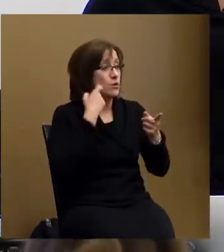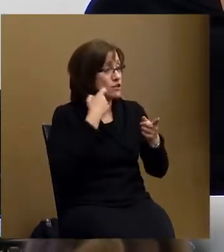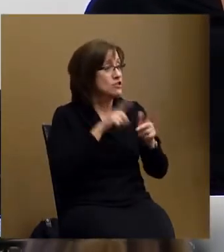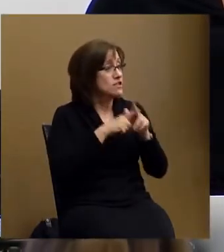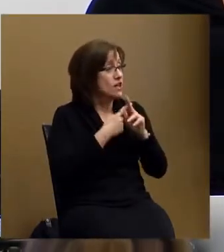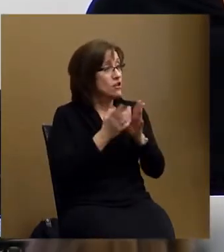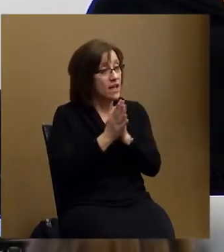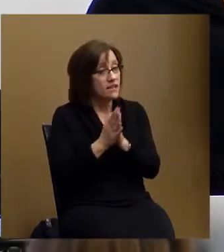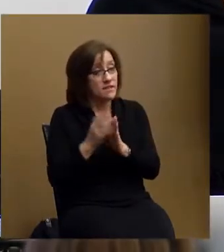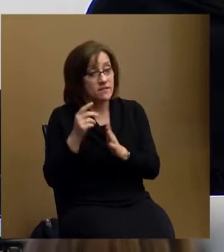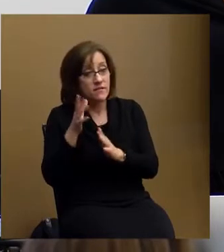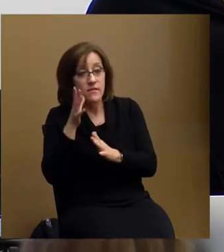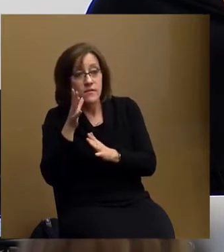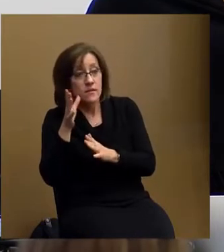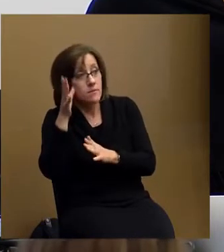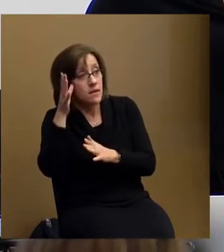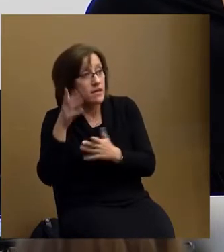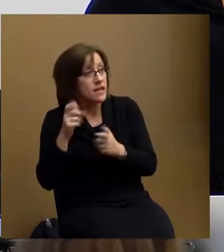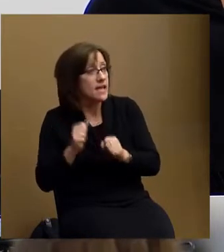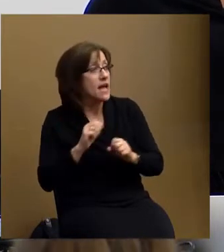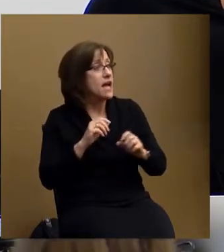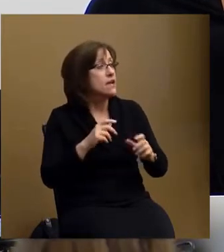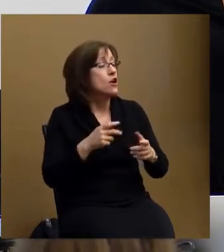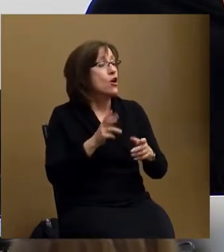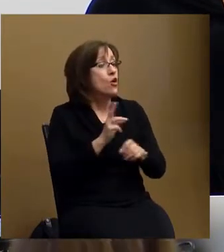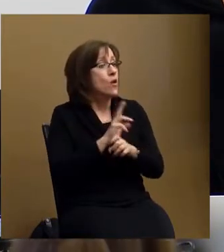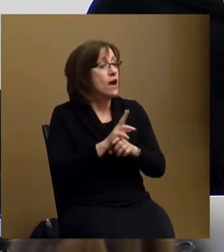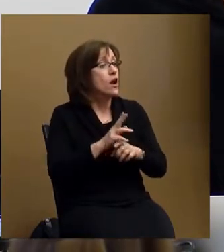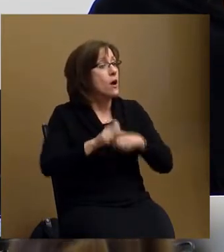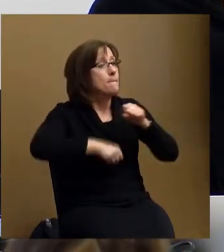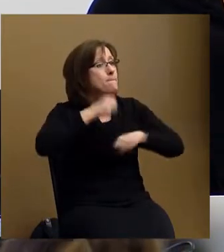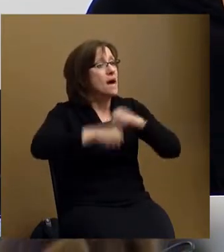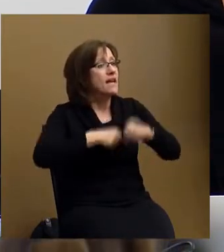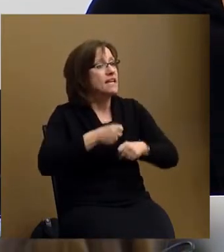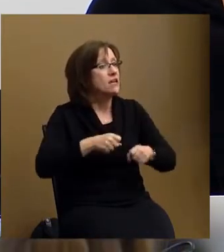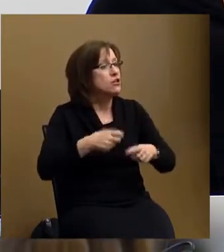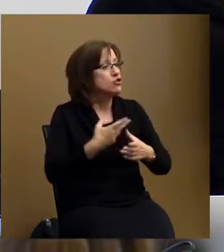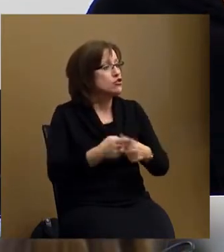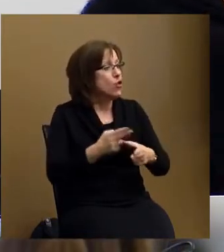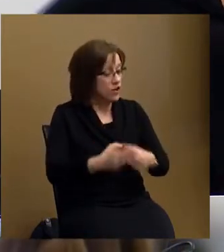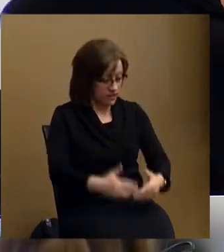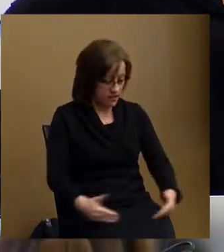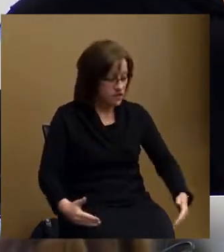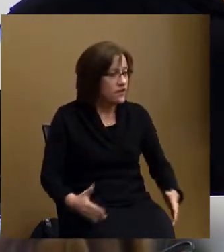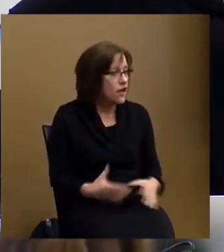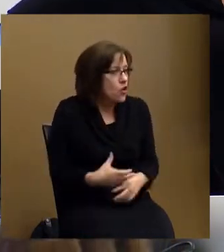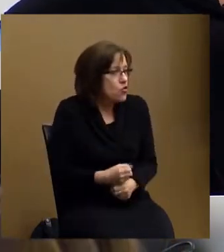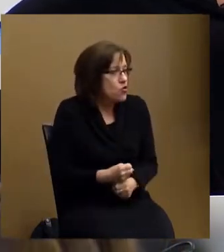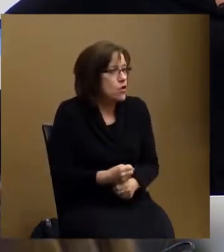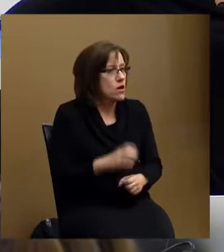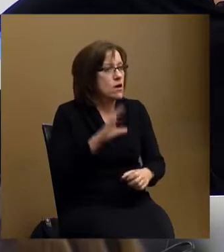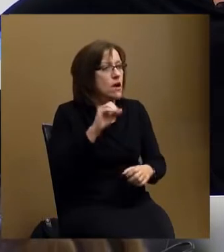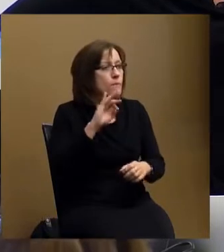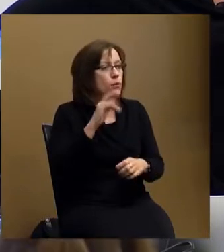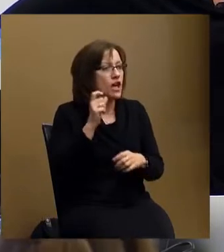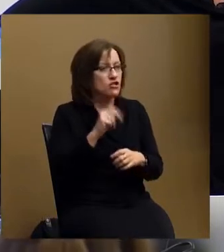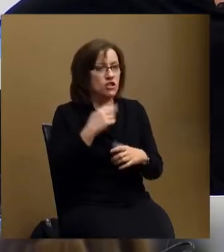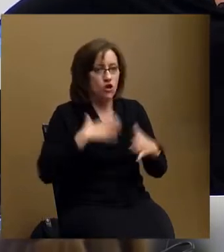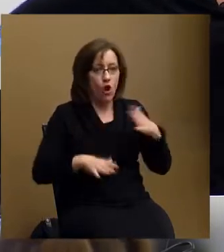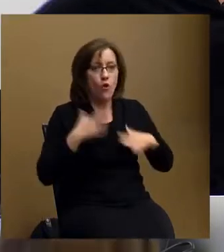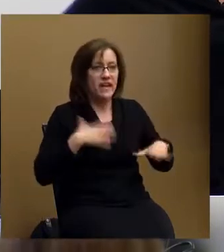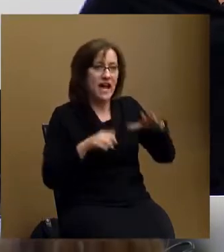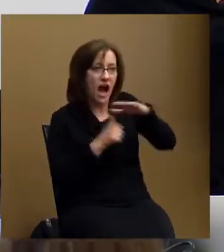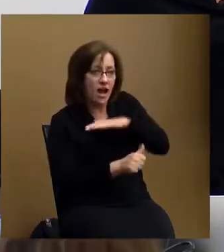parent could put her in like bike shorts, Under Armour, the compression clothing. Yeah.